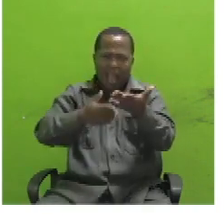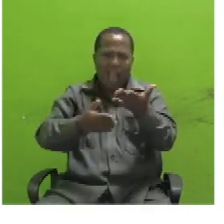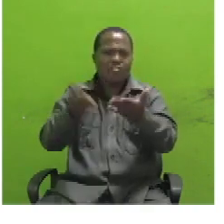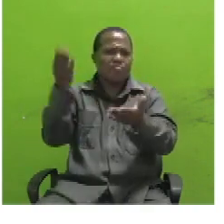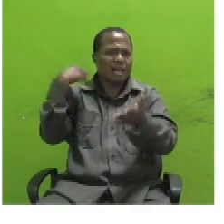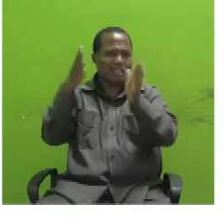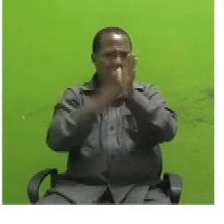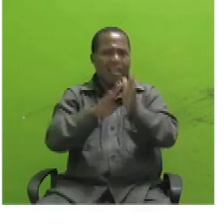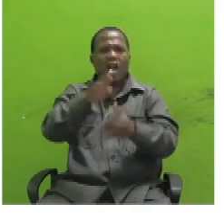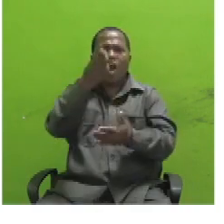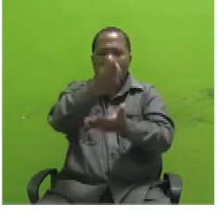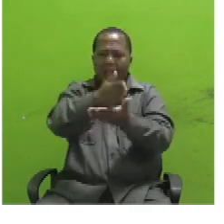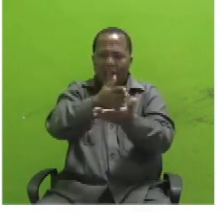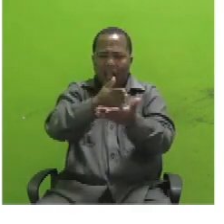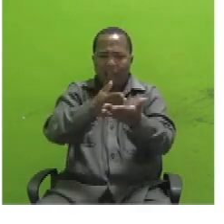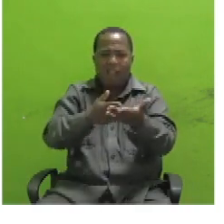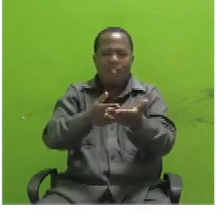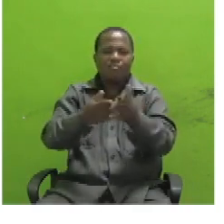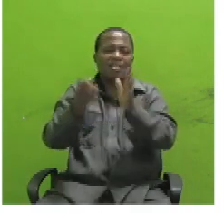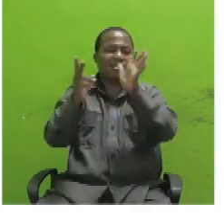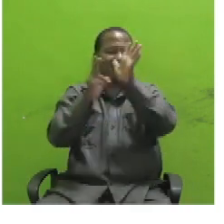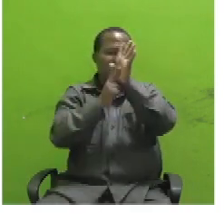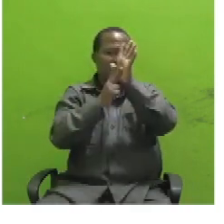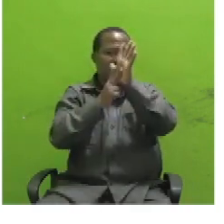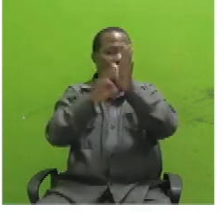or 9:09.